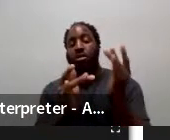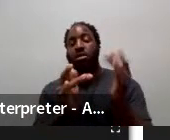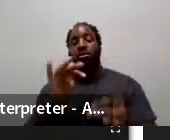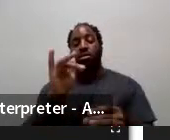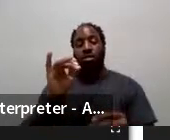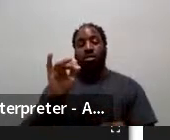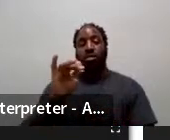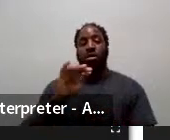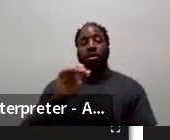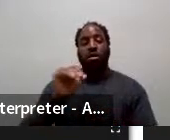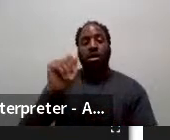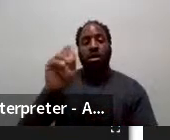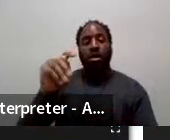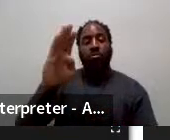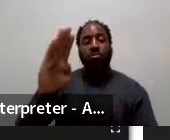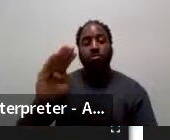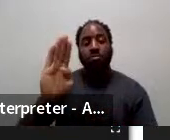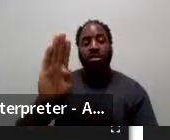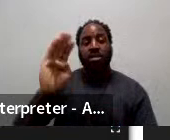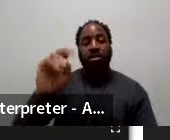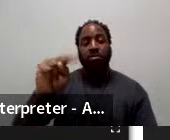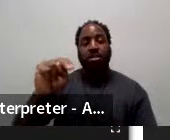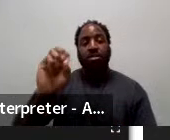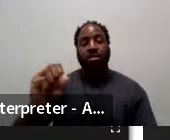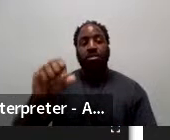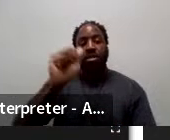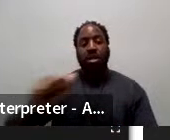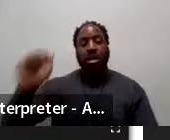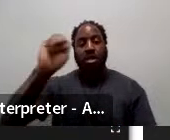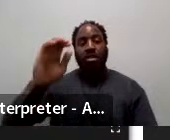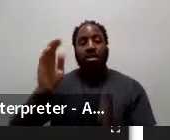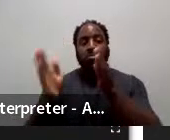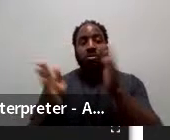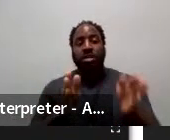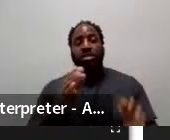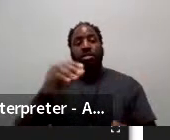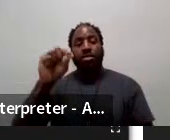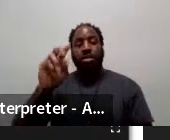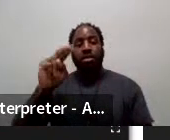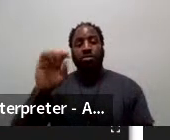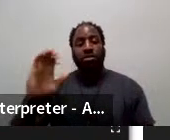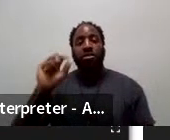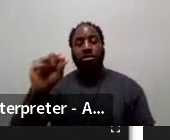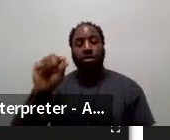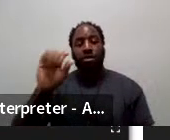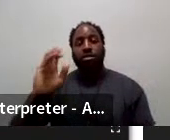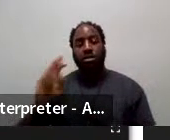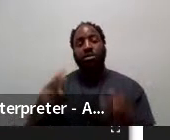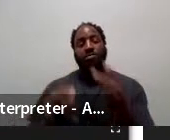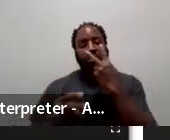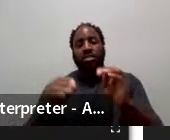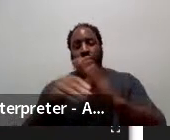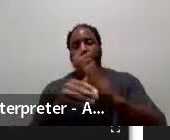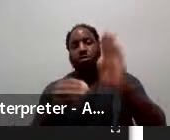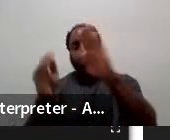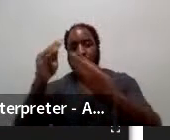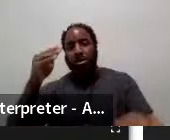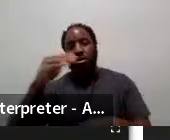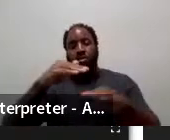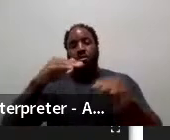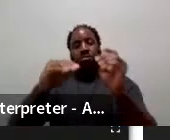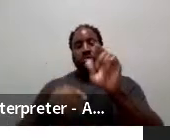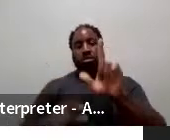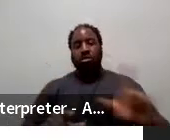bmns@planning.nyc.gov. And on the right-hand side there, you can see just some annotations for where the different features are in Zoom. Next slide,